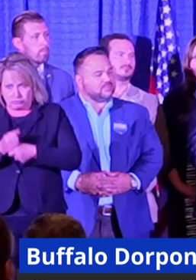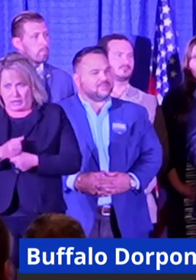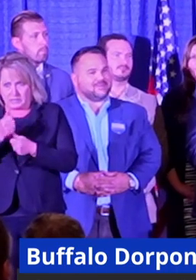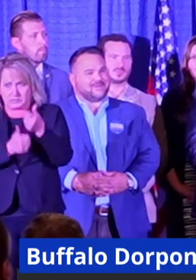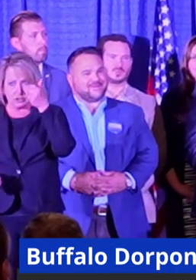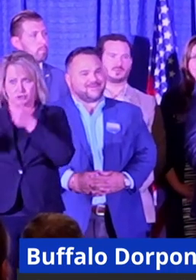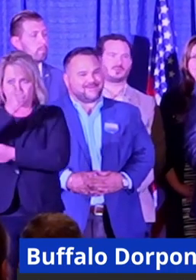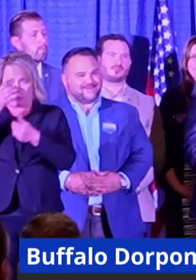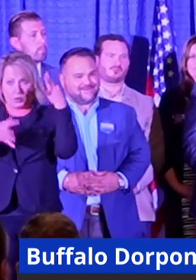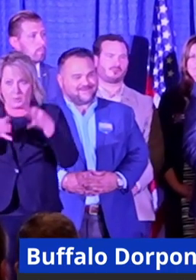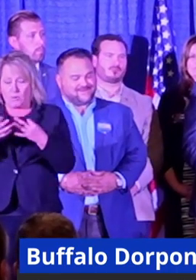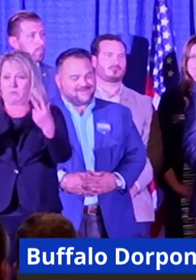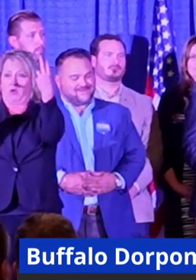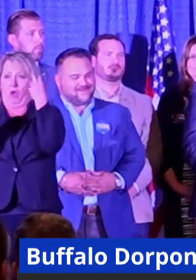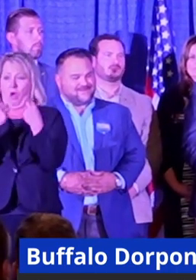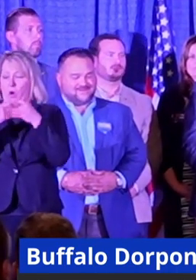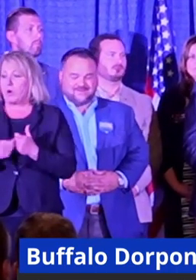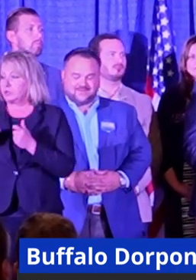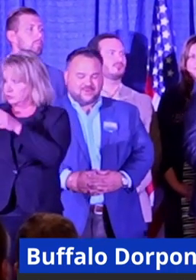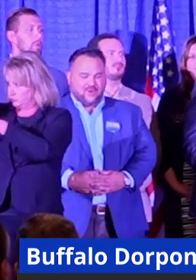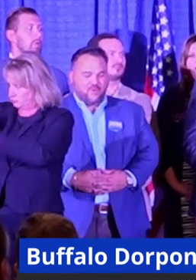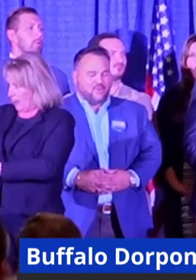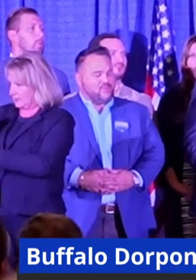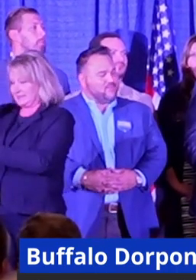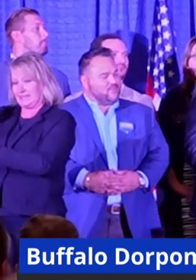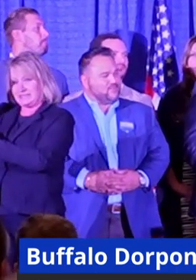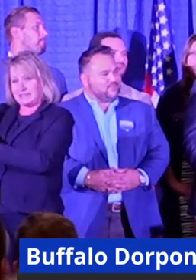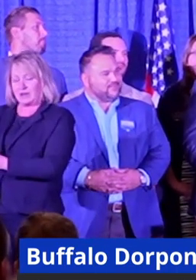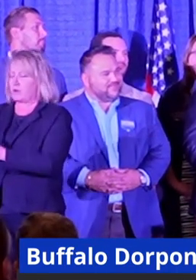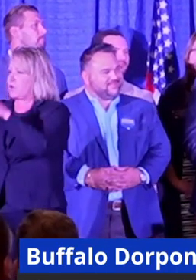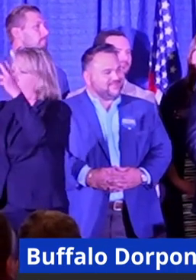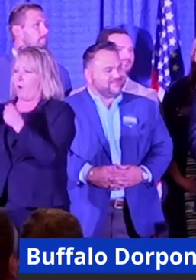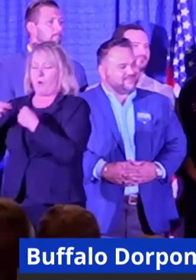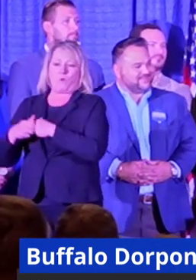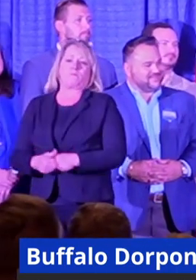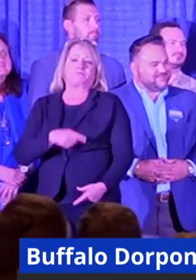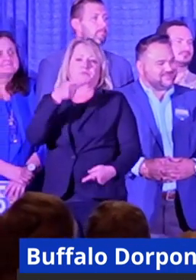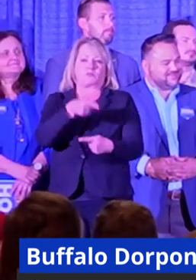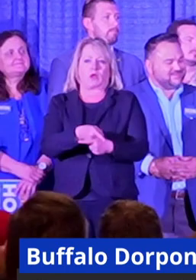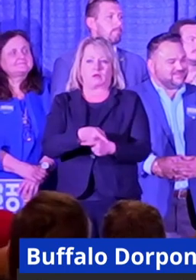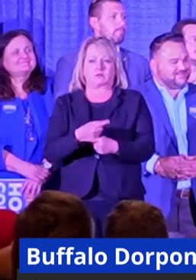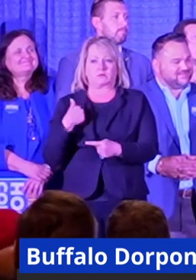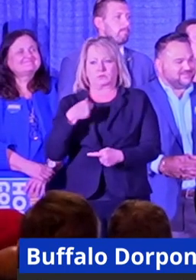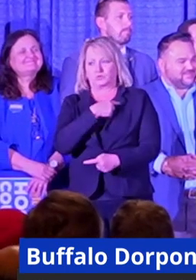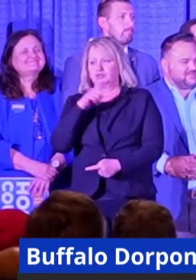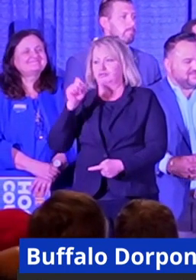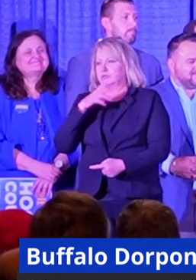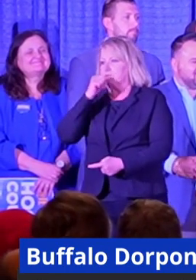Right.